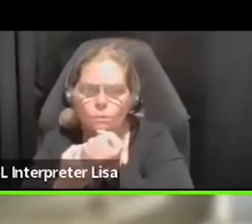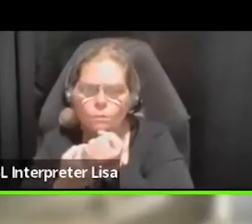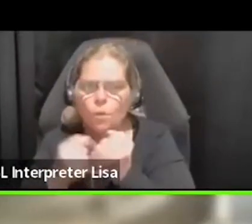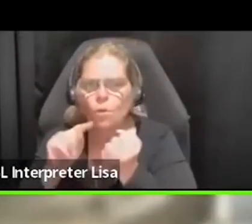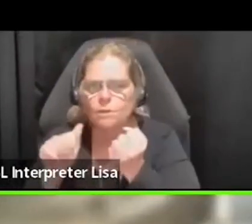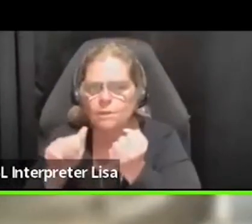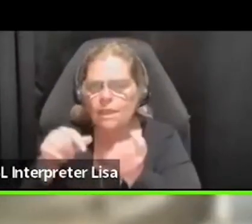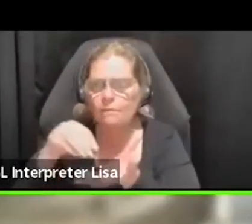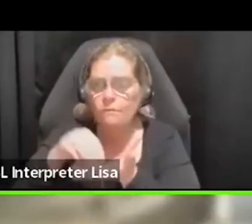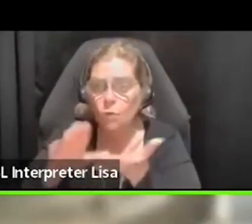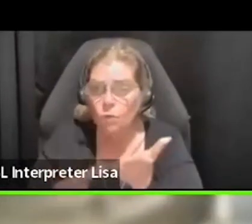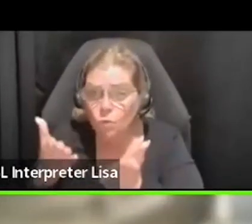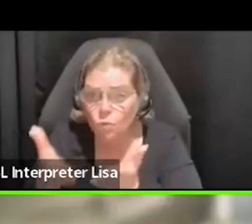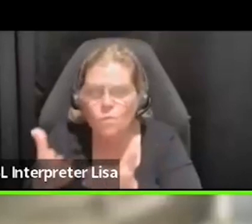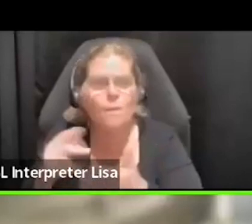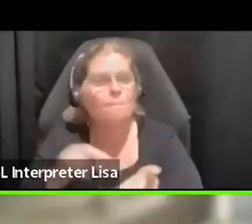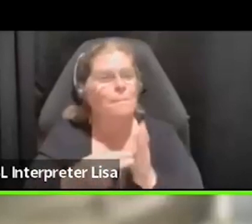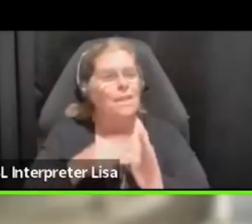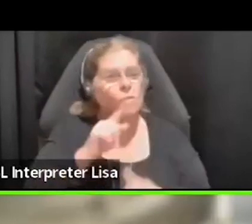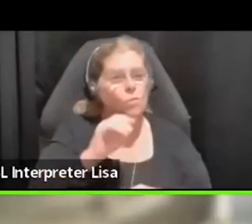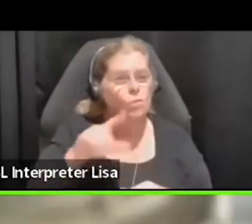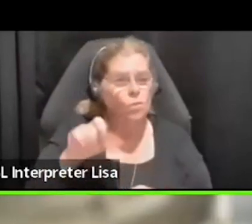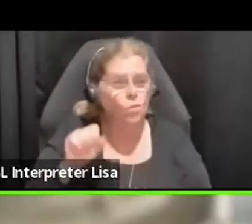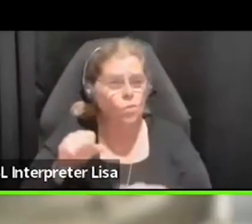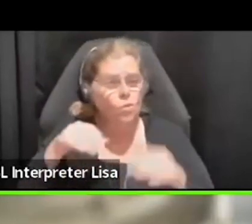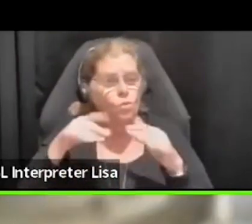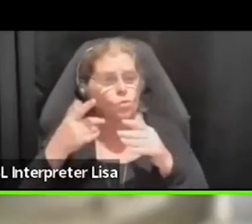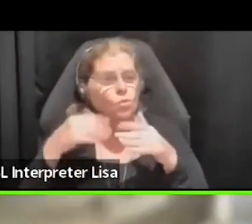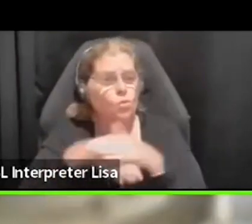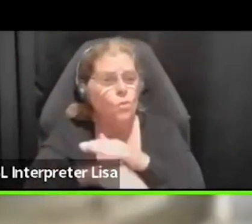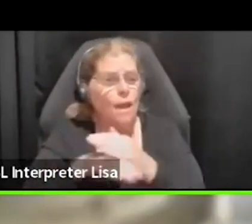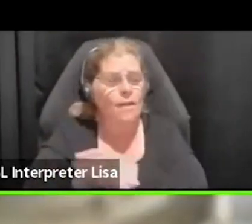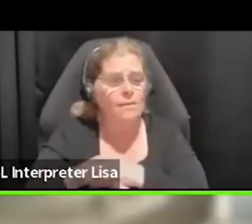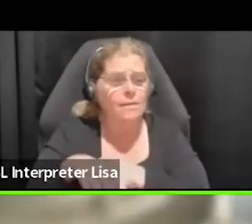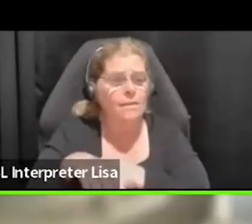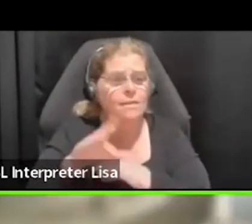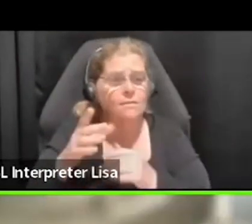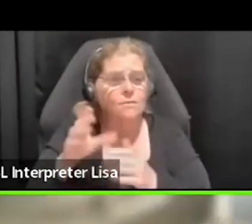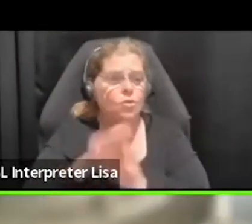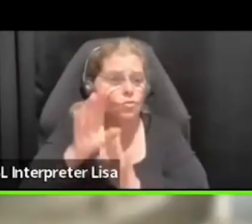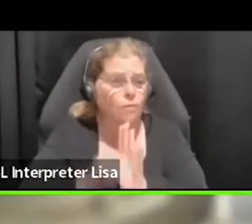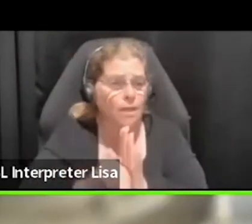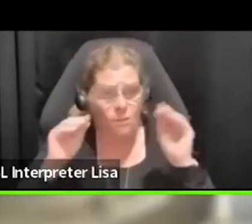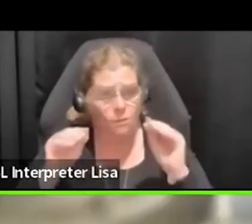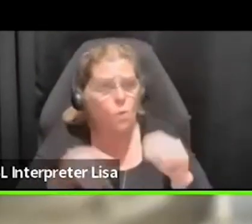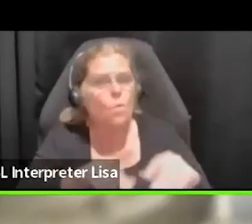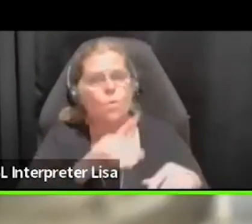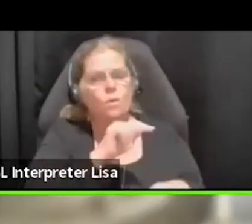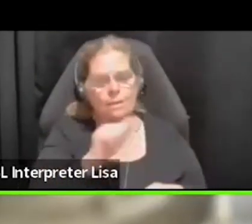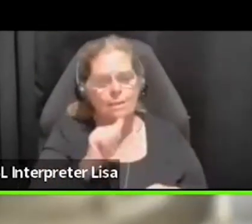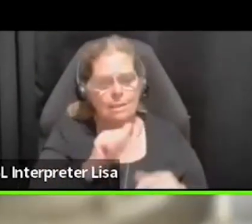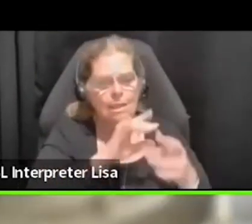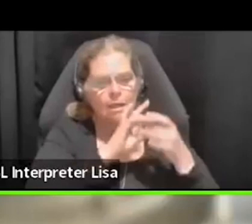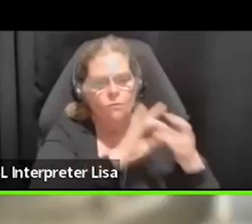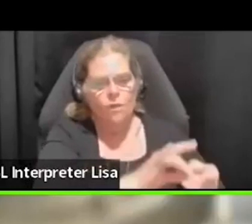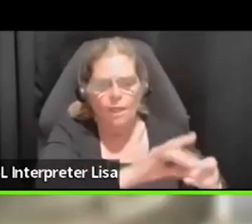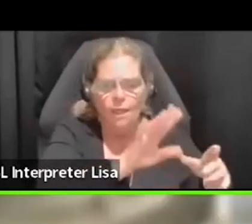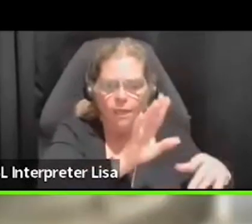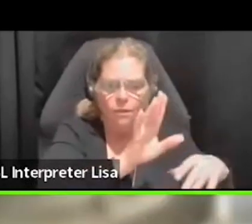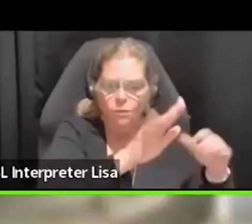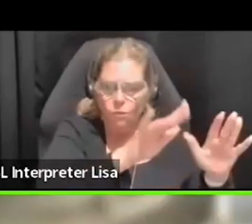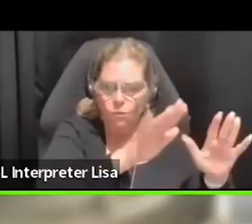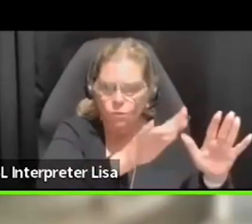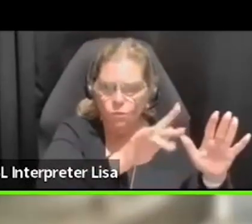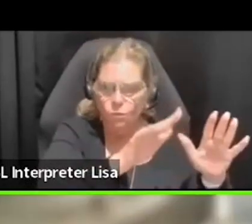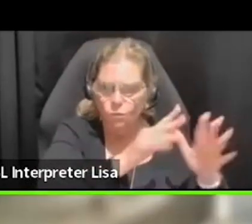like tools to access curriculum and instruction, or technical assistance in terms of